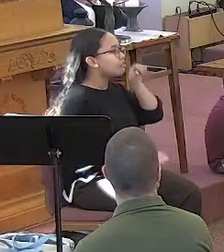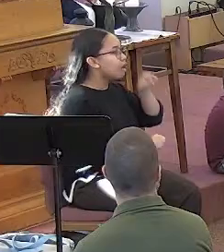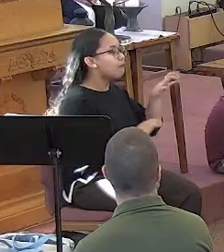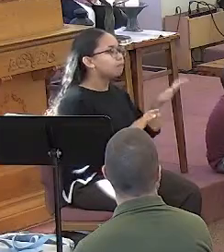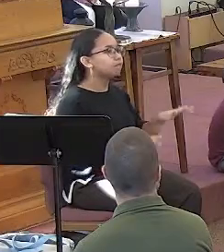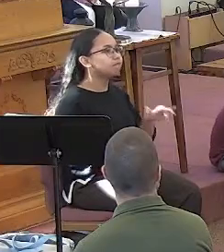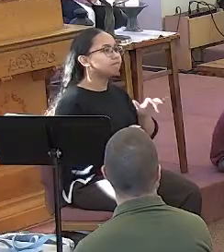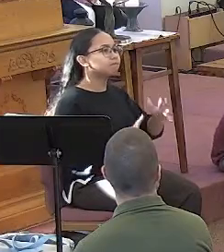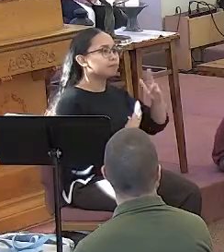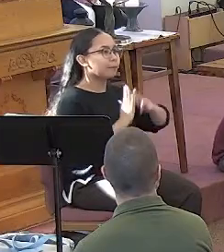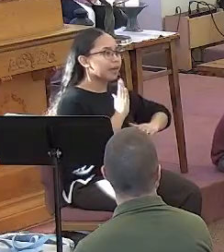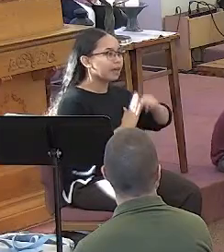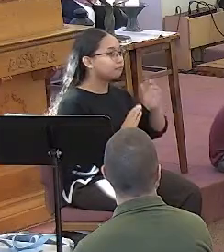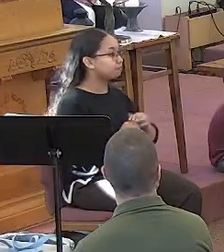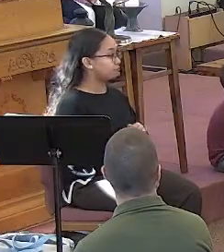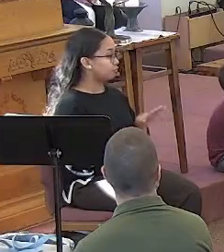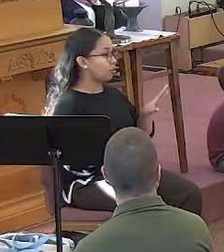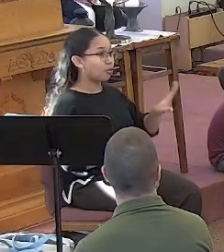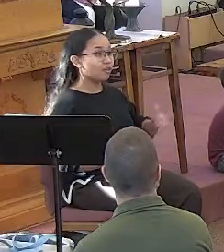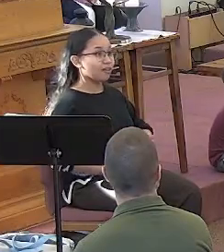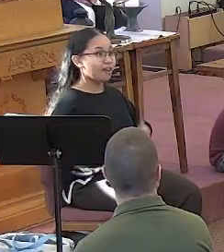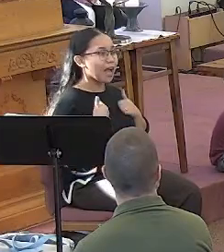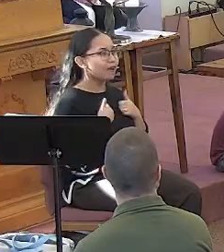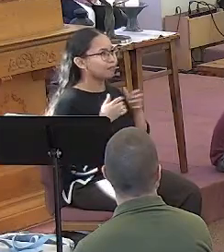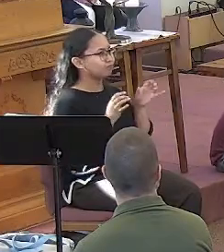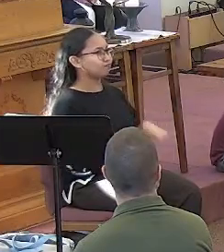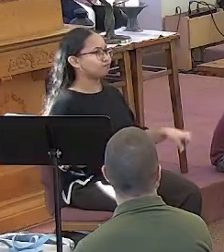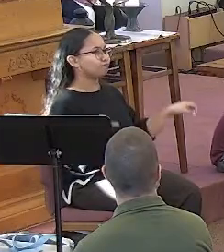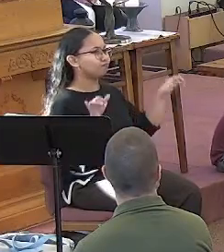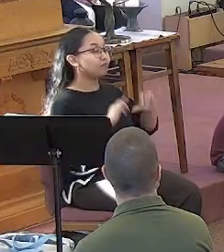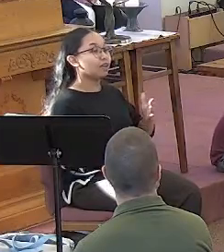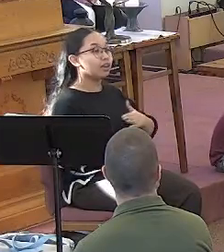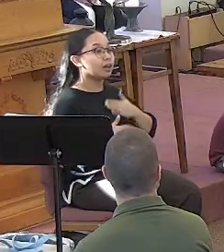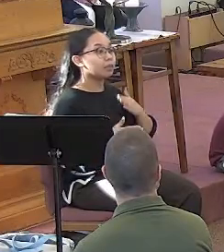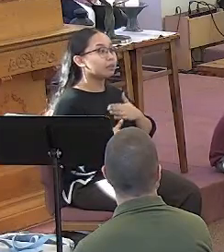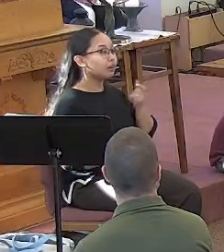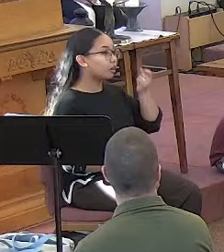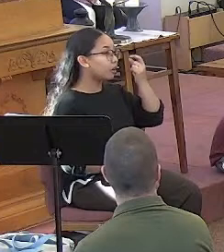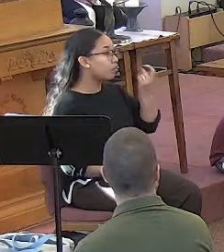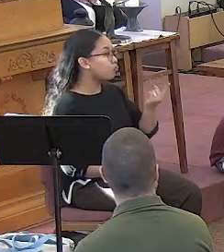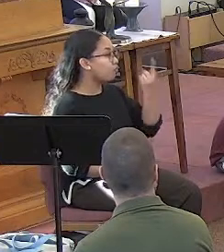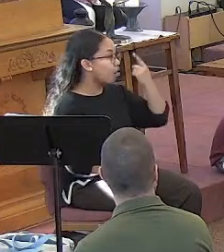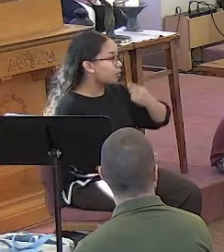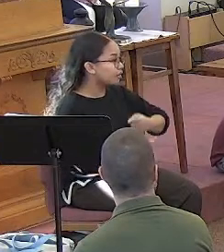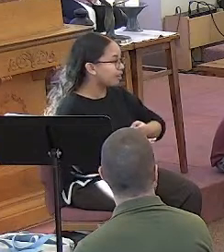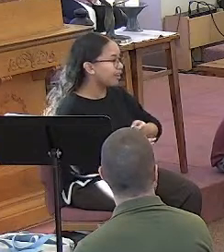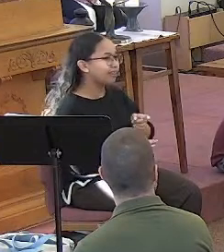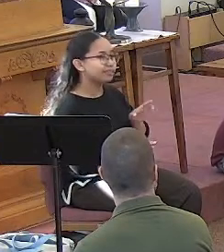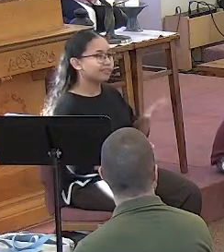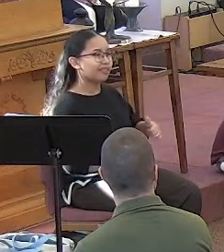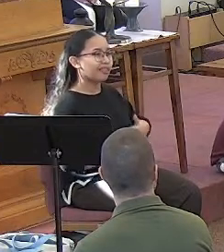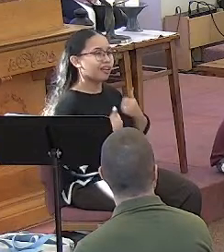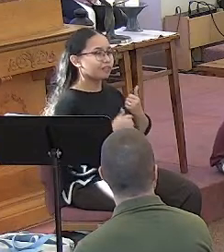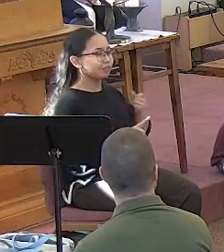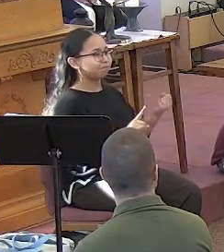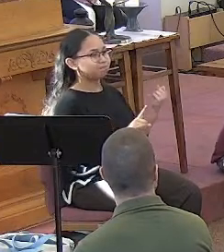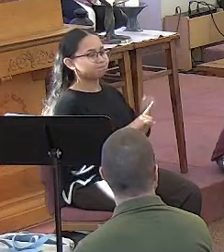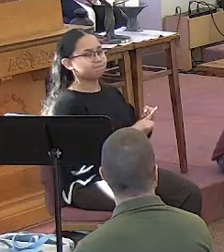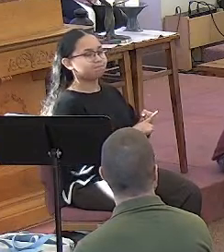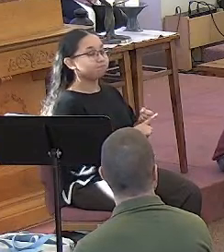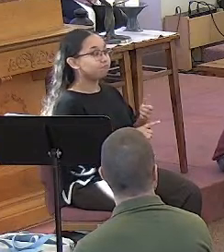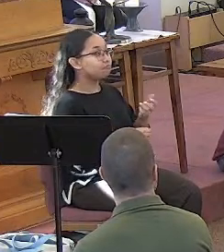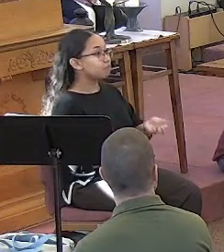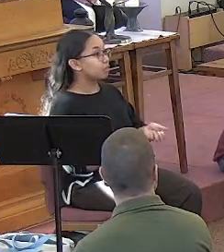was ordinary and happy, but one thing made it very different. Back then, many people